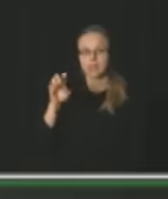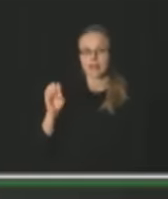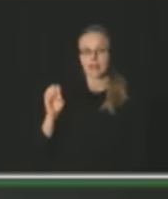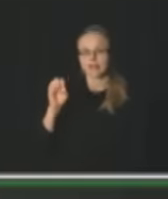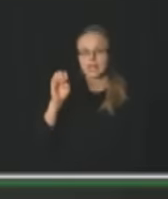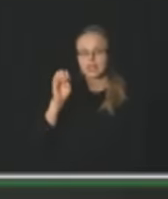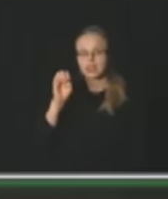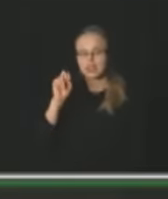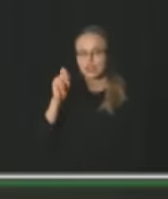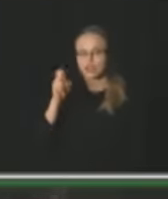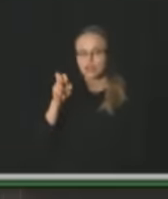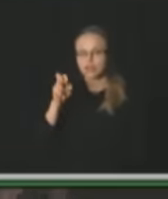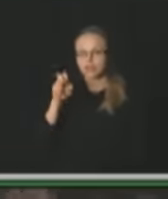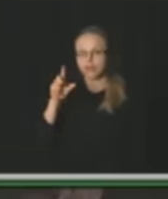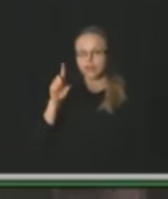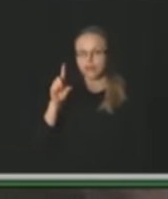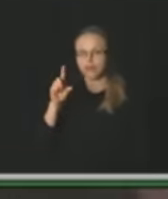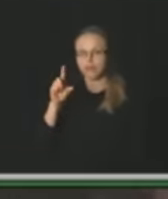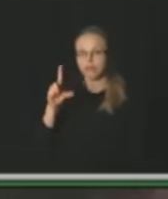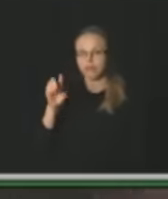Engelhart.